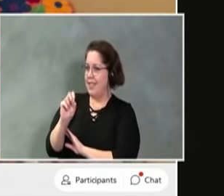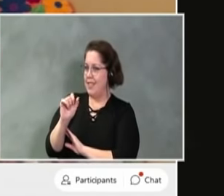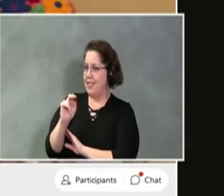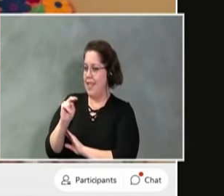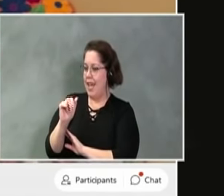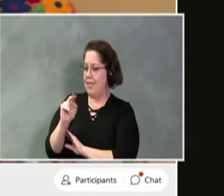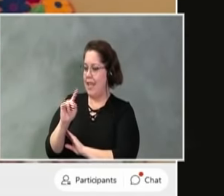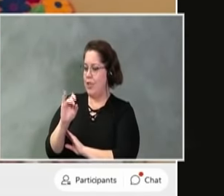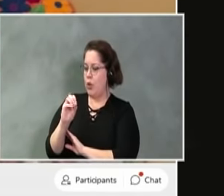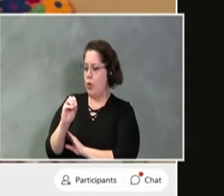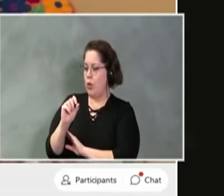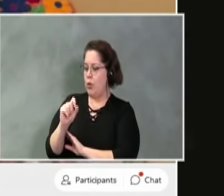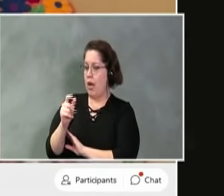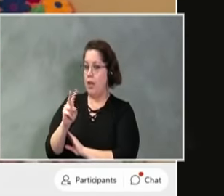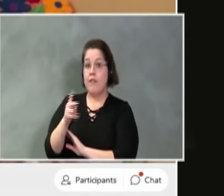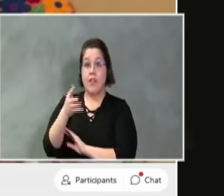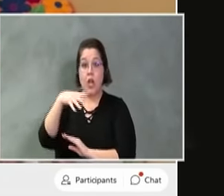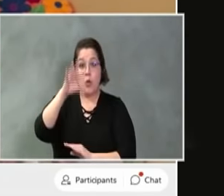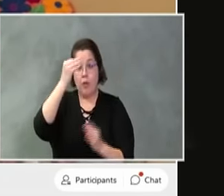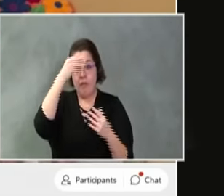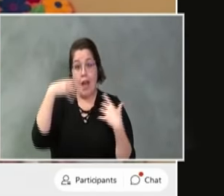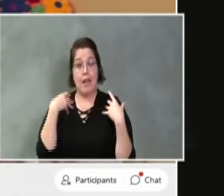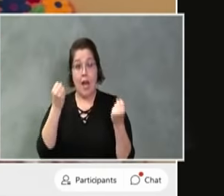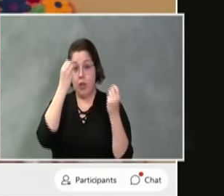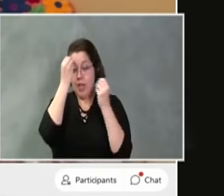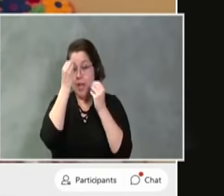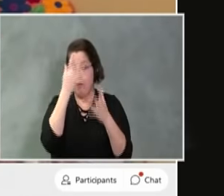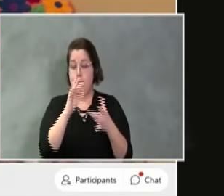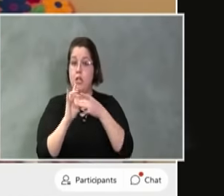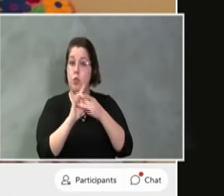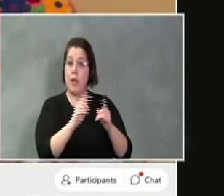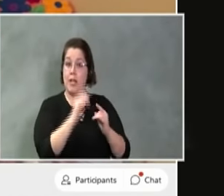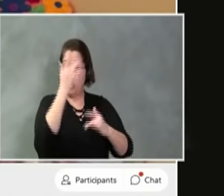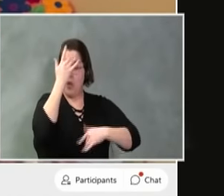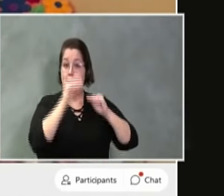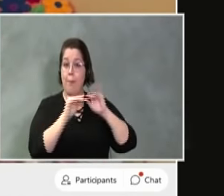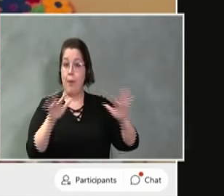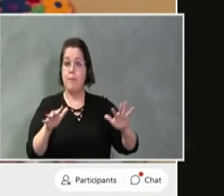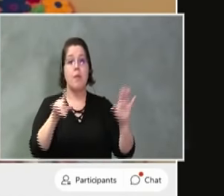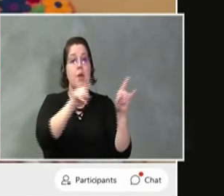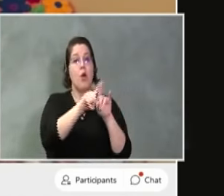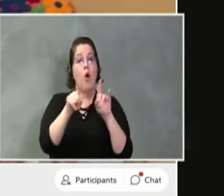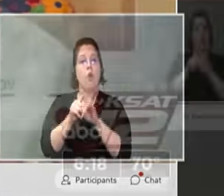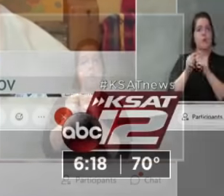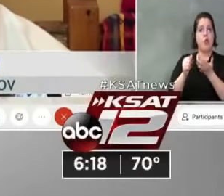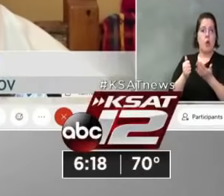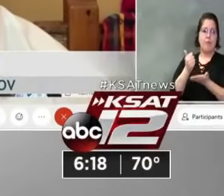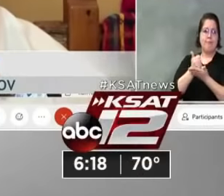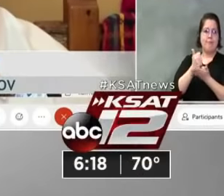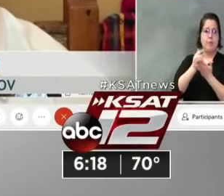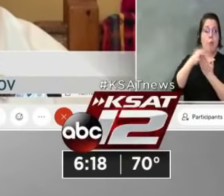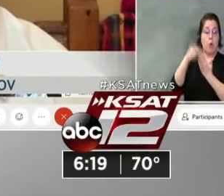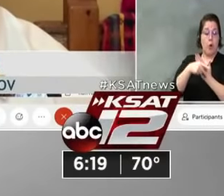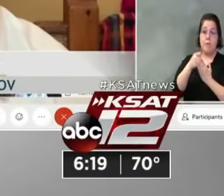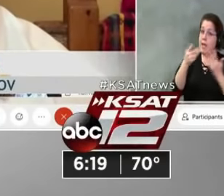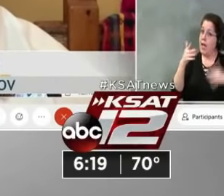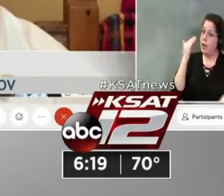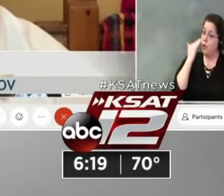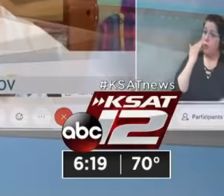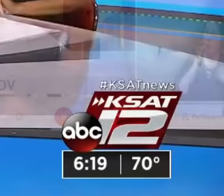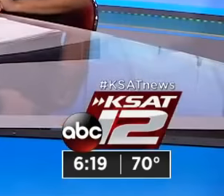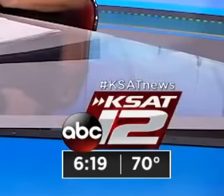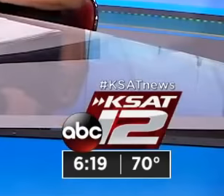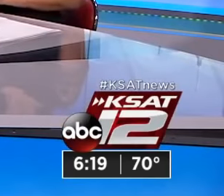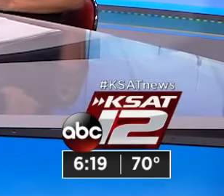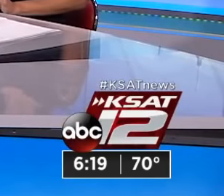covid19.sanantonio.gov. There you will find all the health data on the pandemic, as well as information on our assistance programs. As you know, all right, as expected,